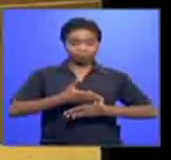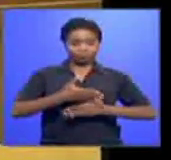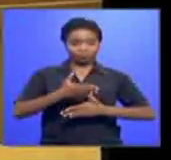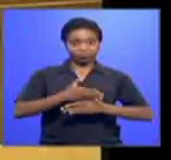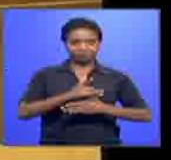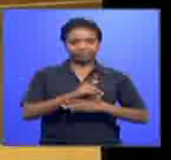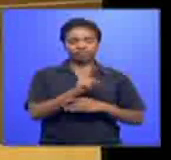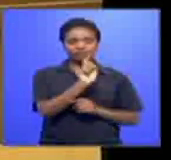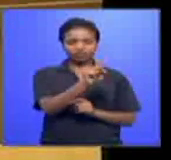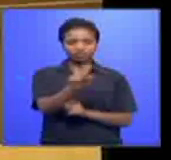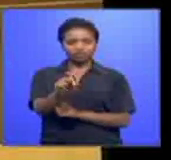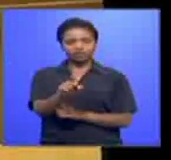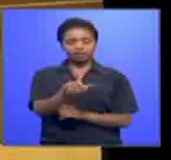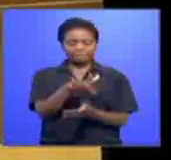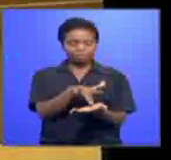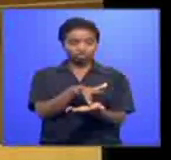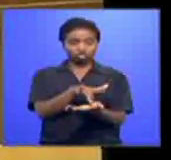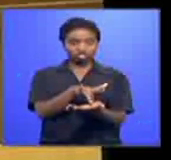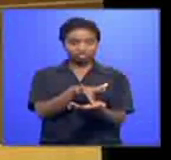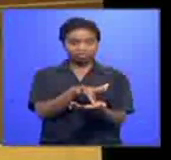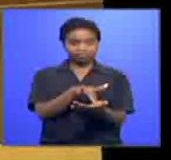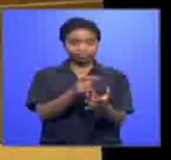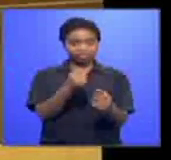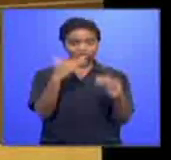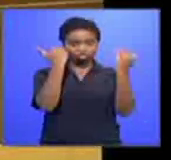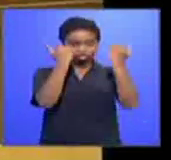upper echelons of the criminal justice system.